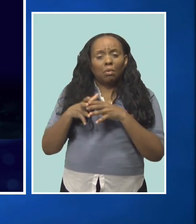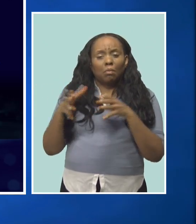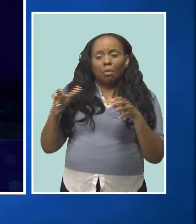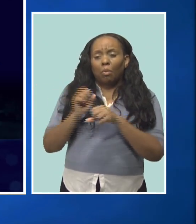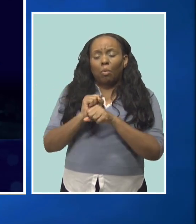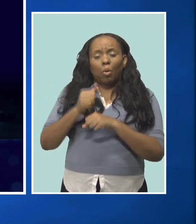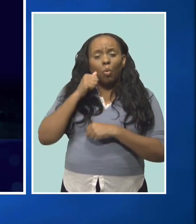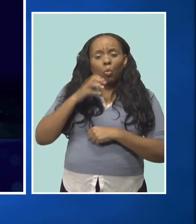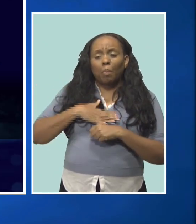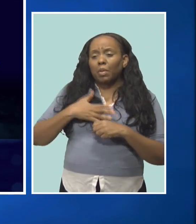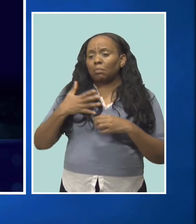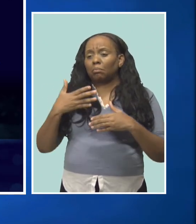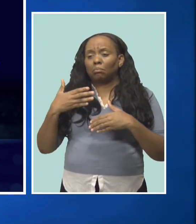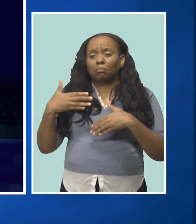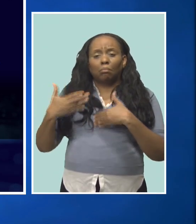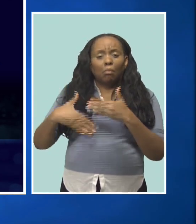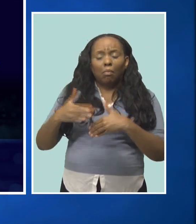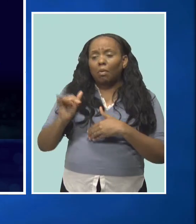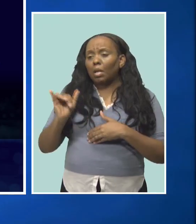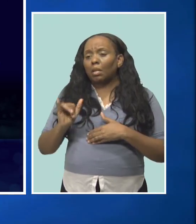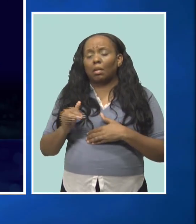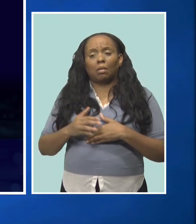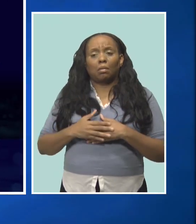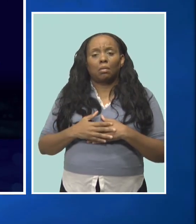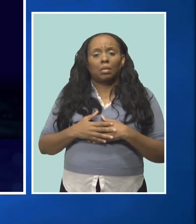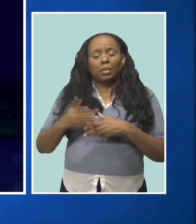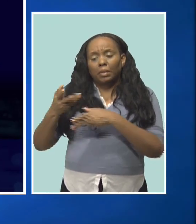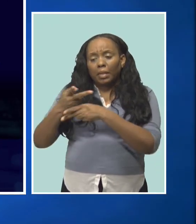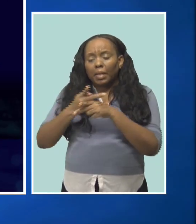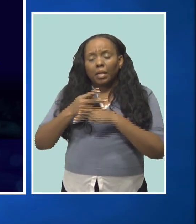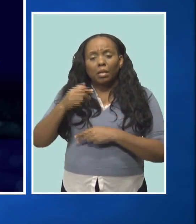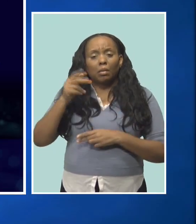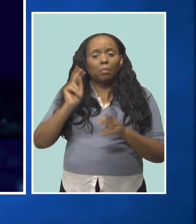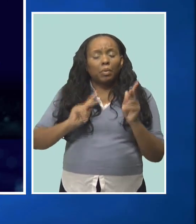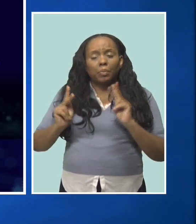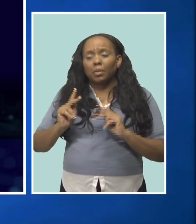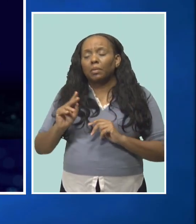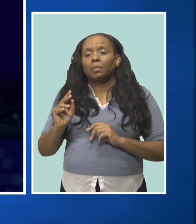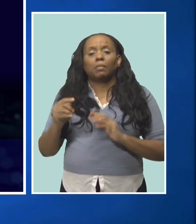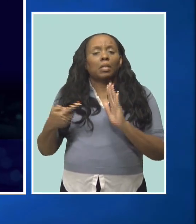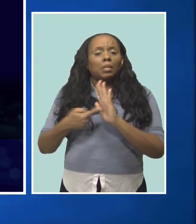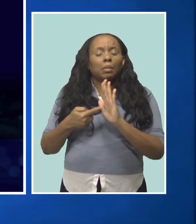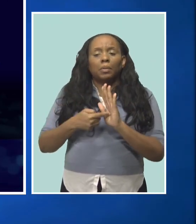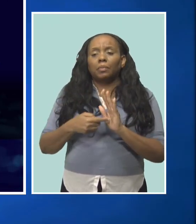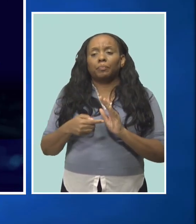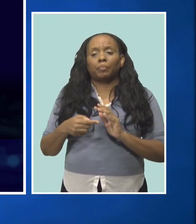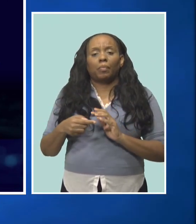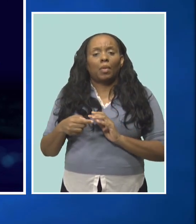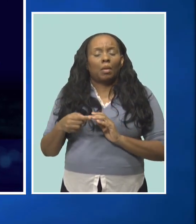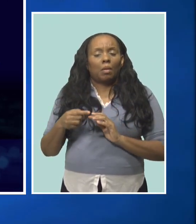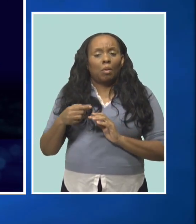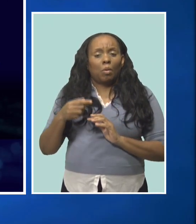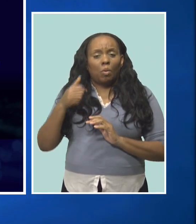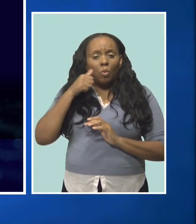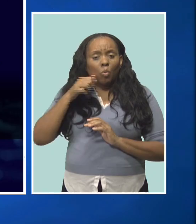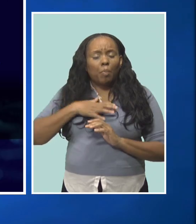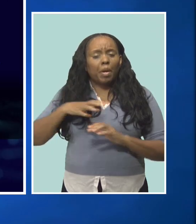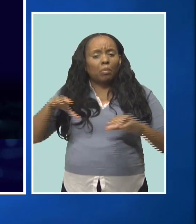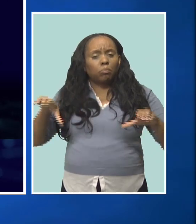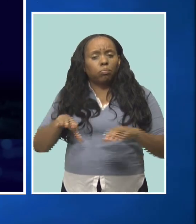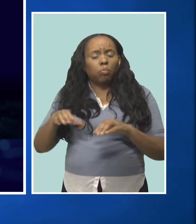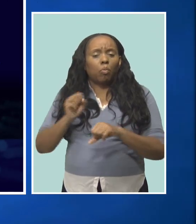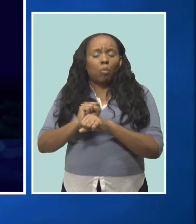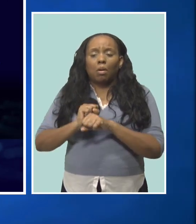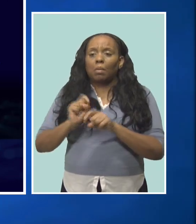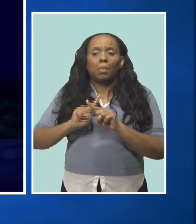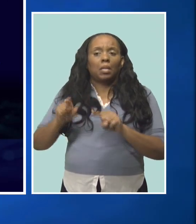particular experience unpaid care work. My own research looks at Black Barbadian women's experiences of type 2 diabetes, and I'm just about